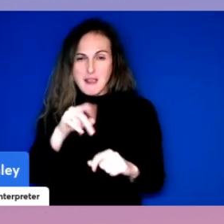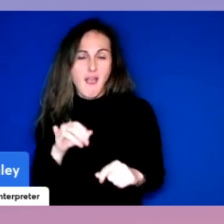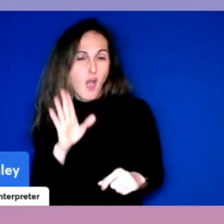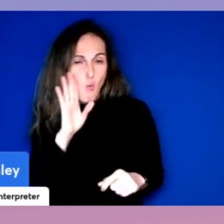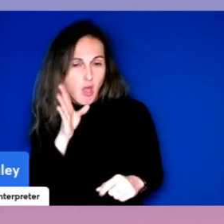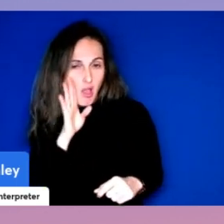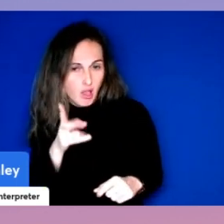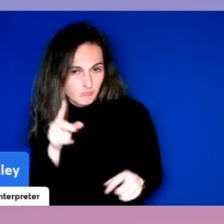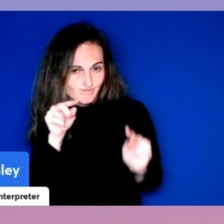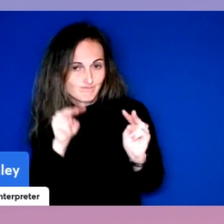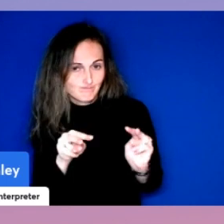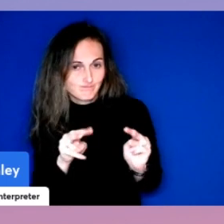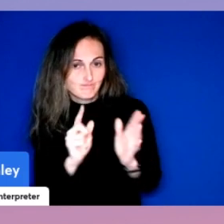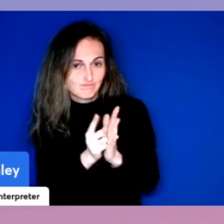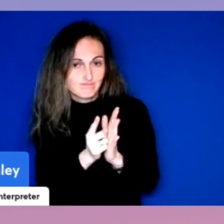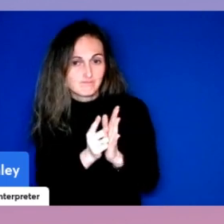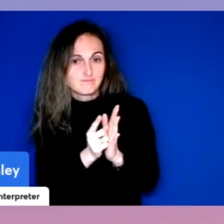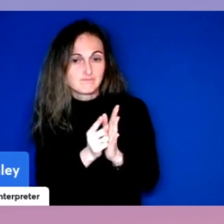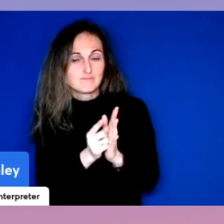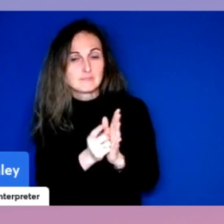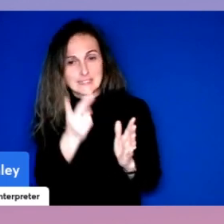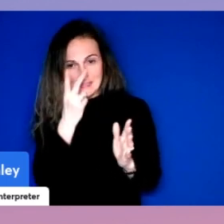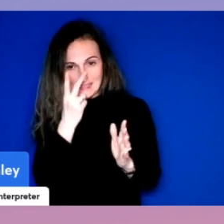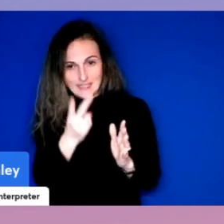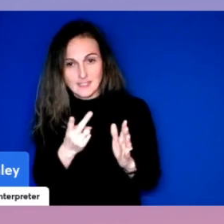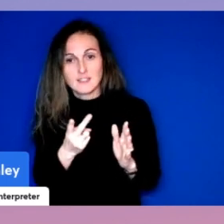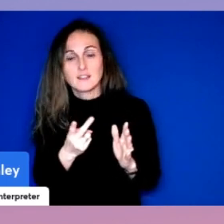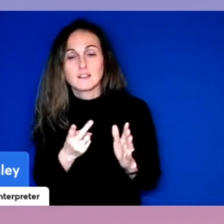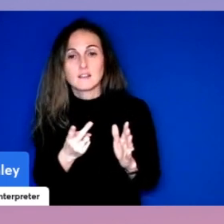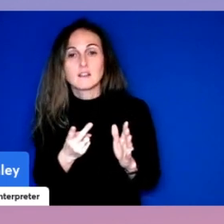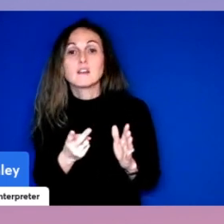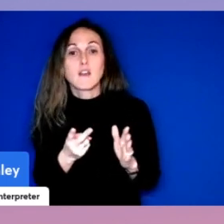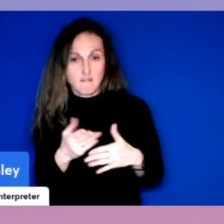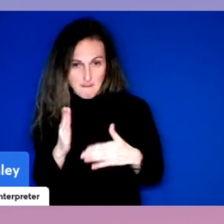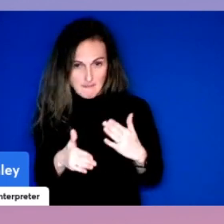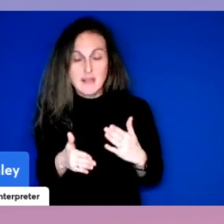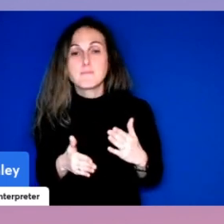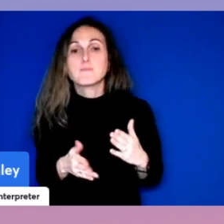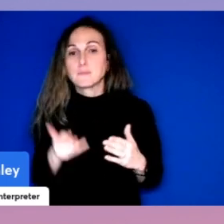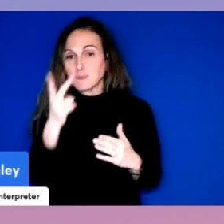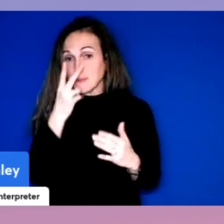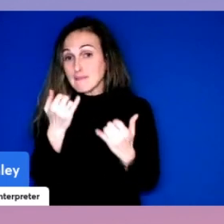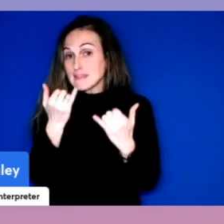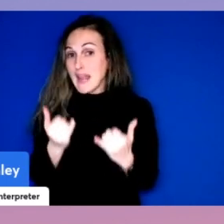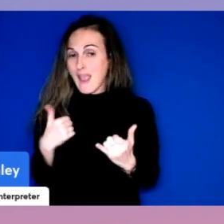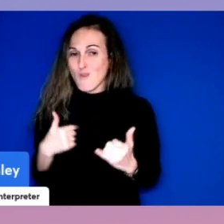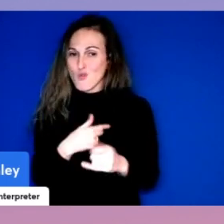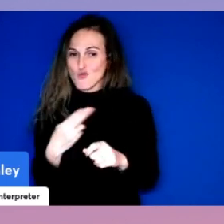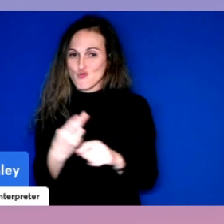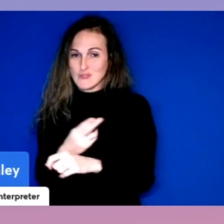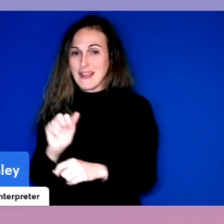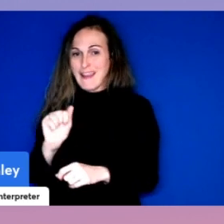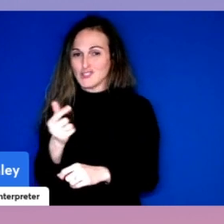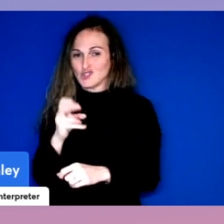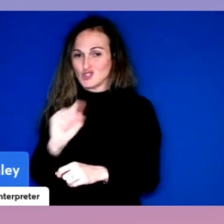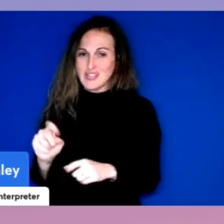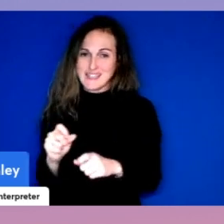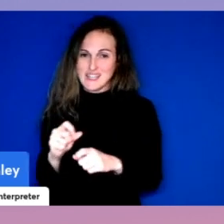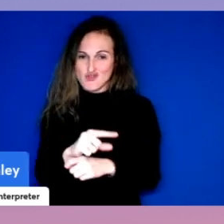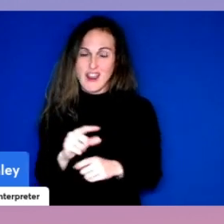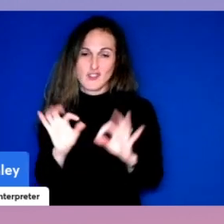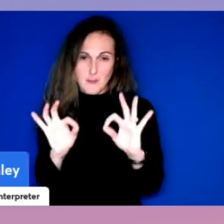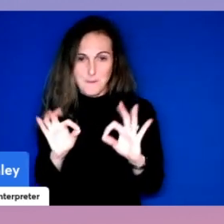just a minute, and this is complete, we'll see that now we're using the agent injector. So let's go